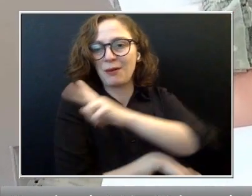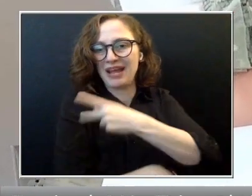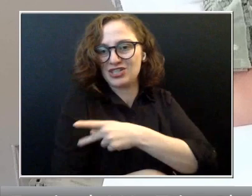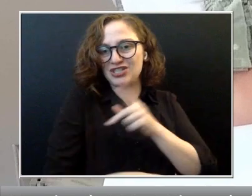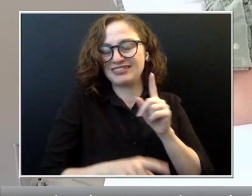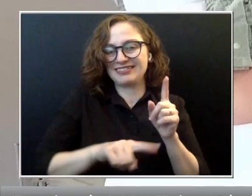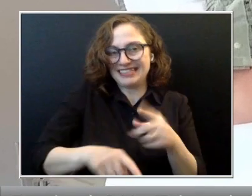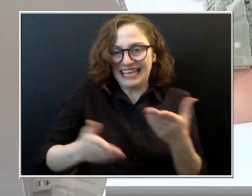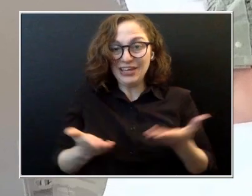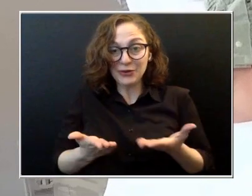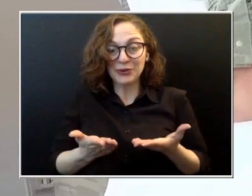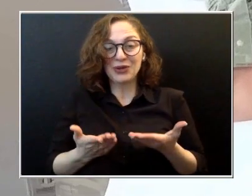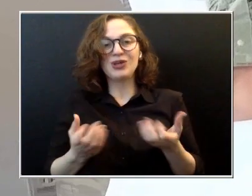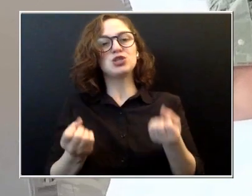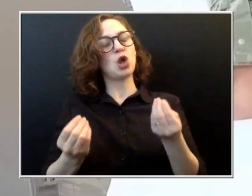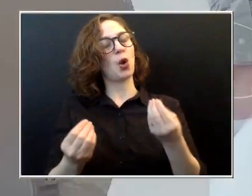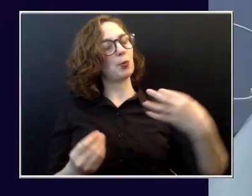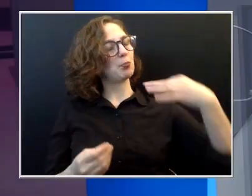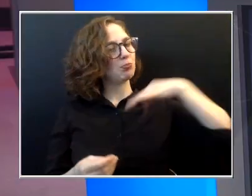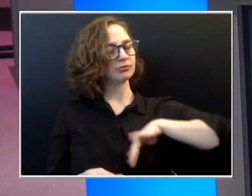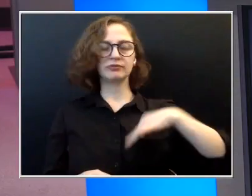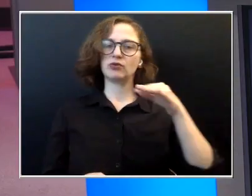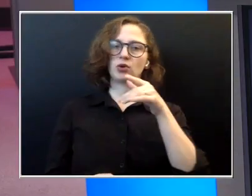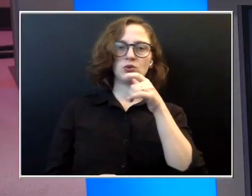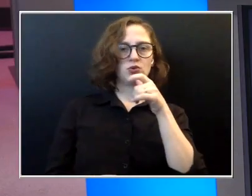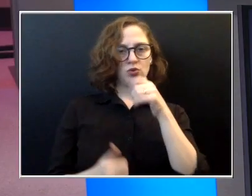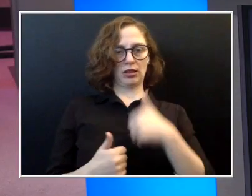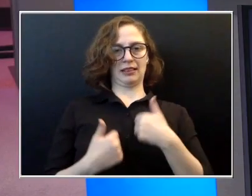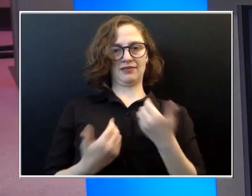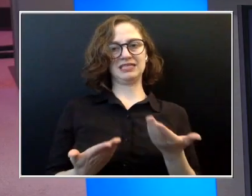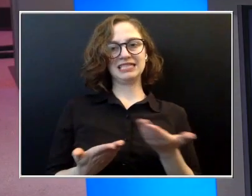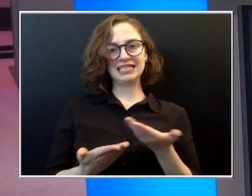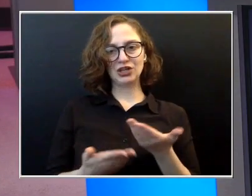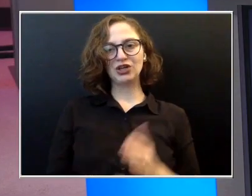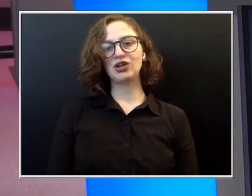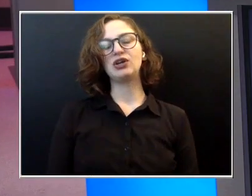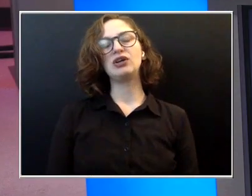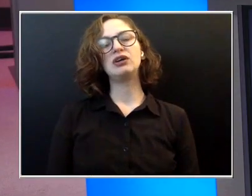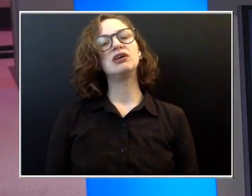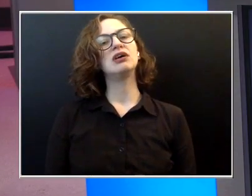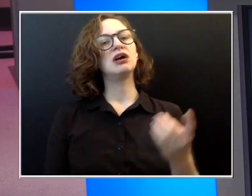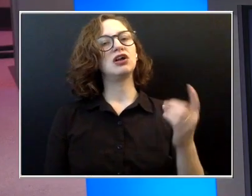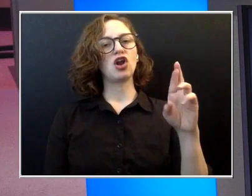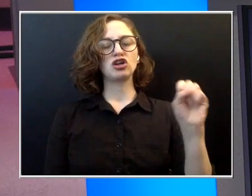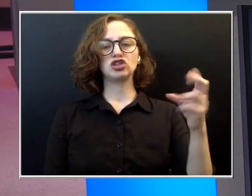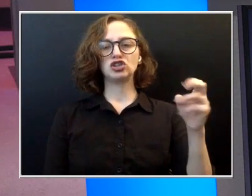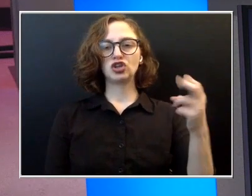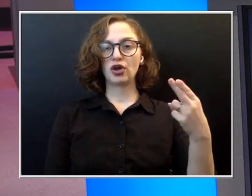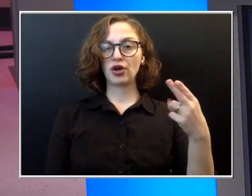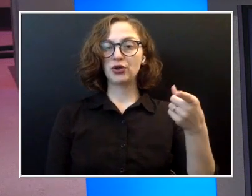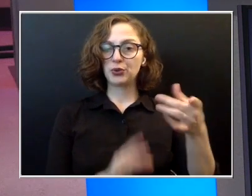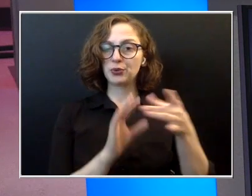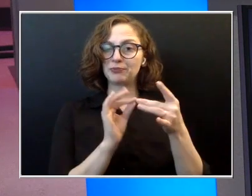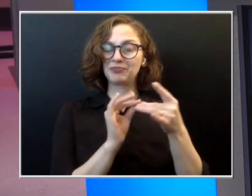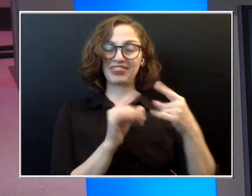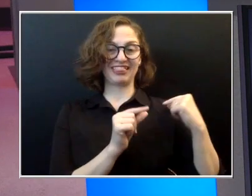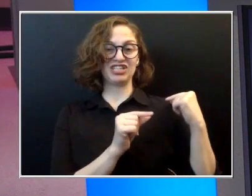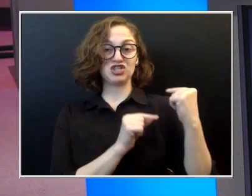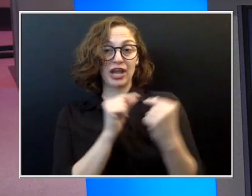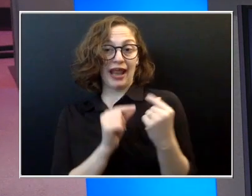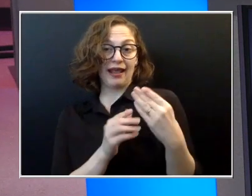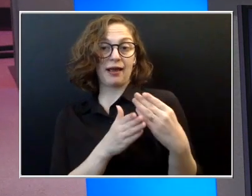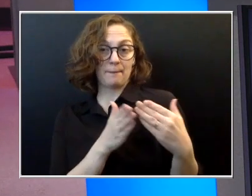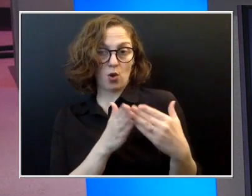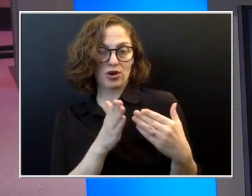area. Dr. Shah, you talked about the genetic component. Does that mean Rick is at risk of having this happen again with his new